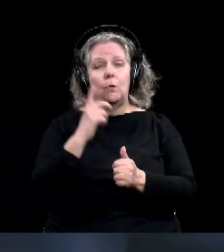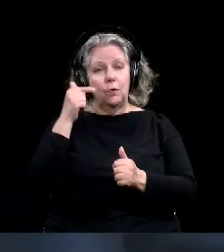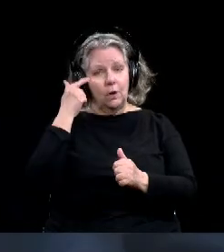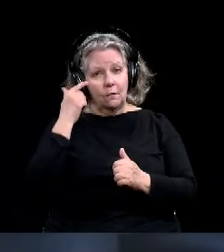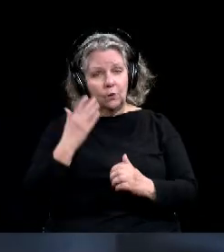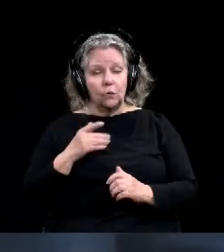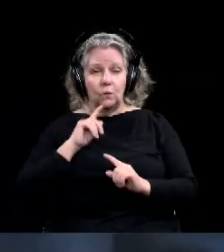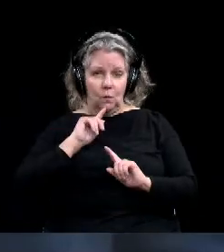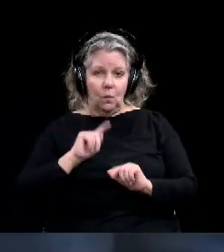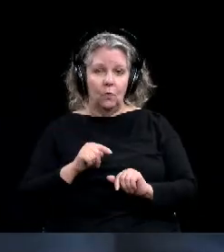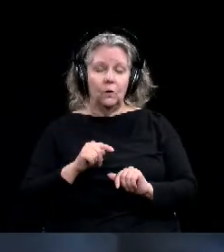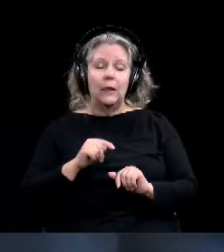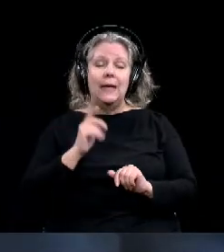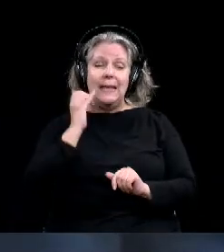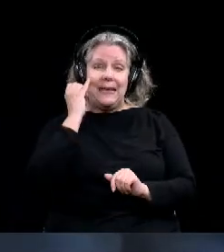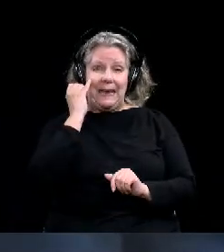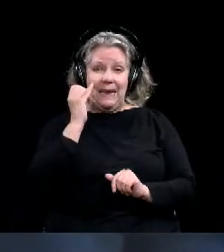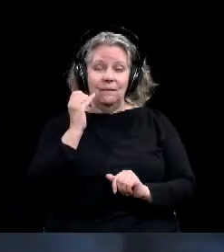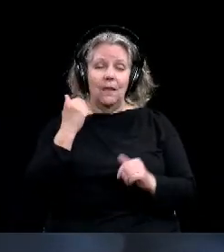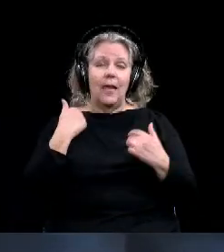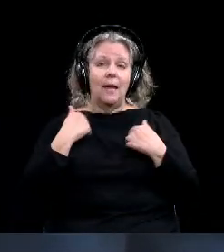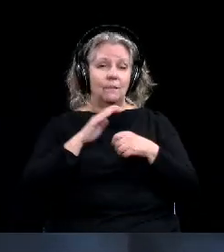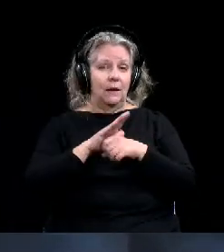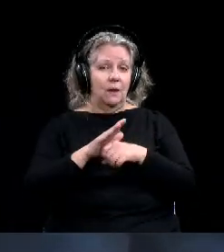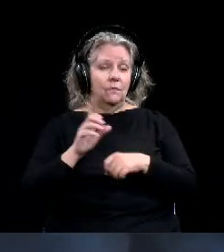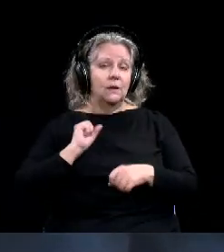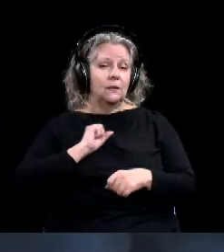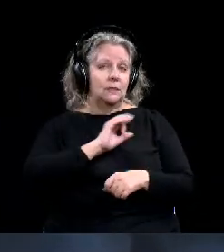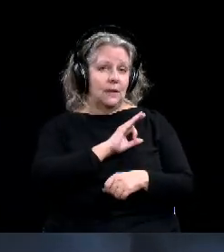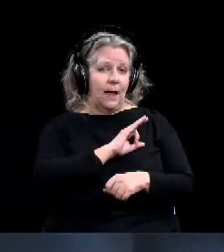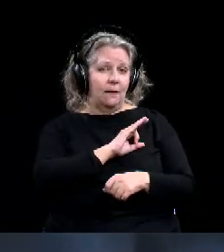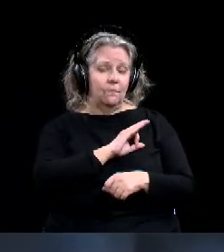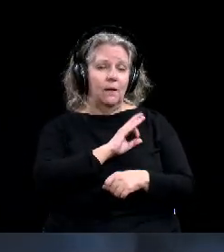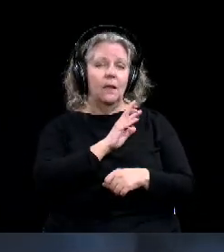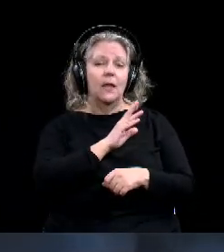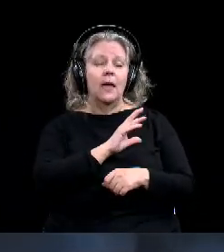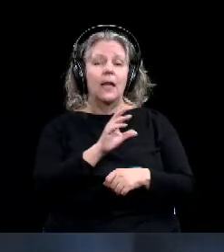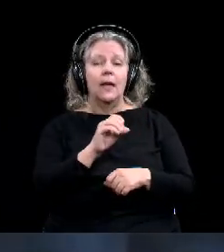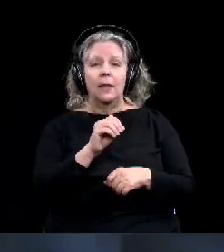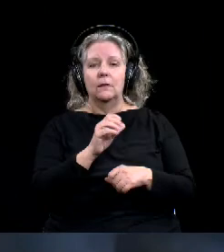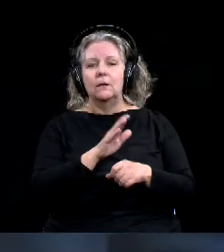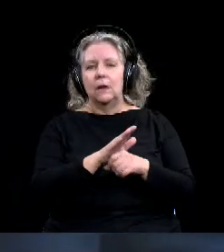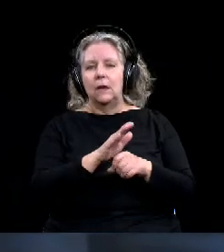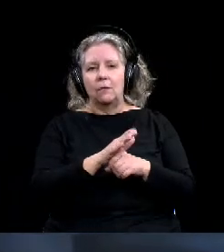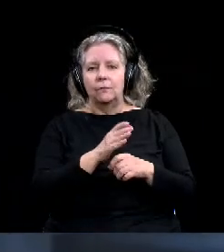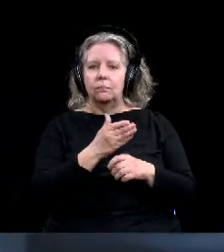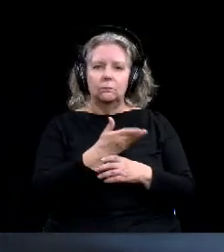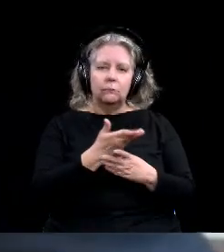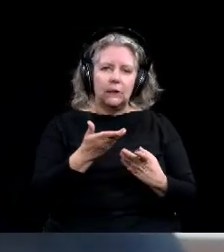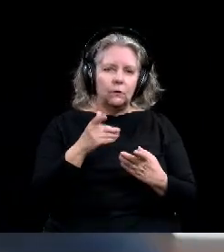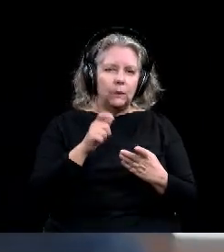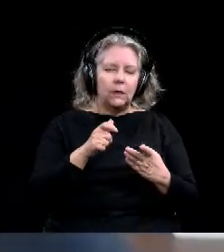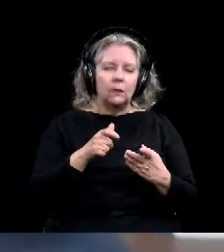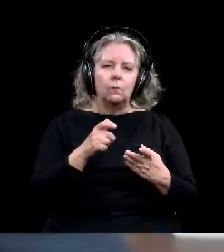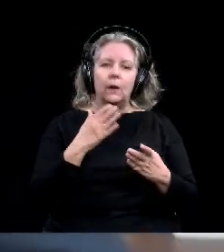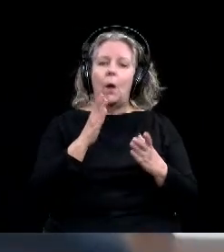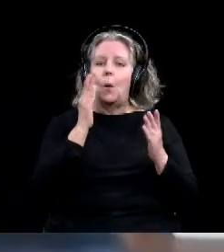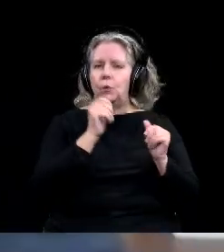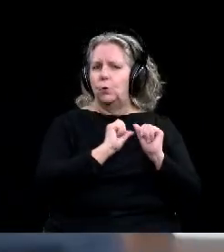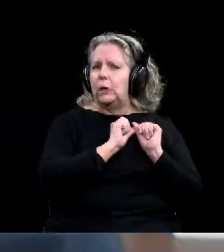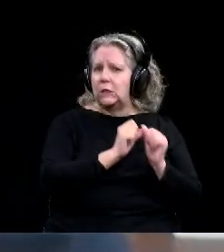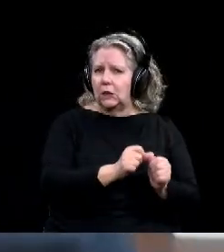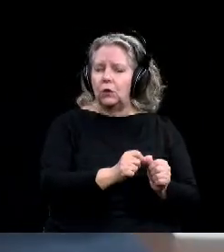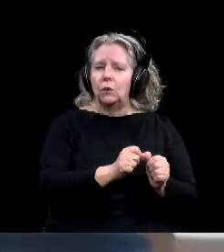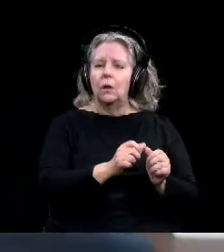non-urgent and non-emergent procedures as we look ahead, and hope to return to normal operations if the numbers continue to decline.